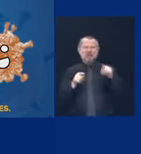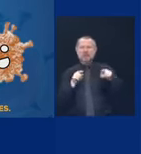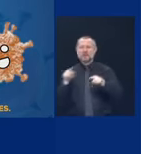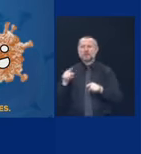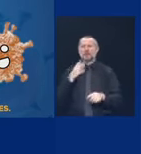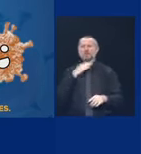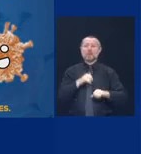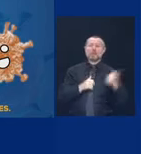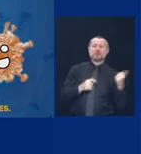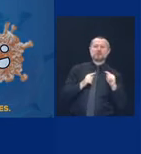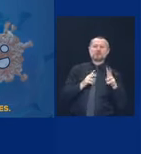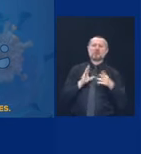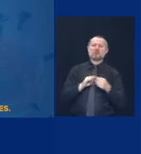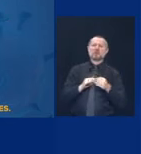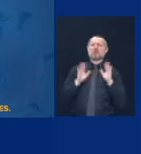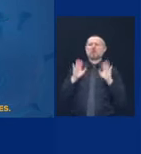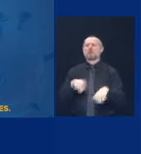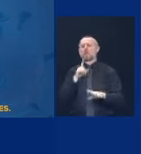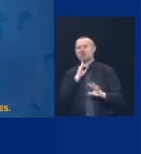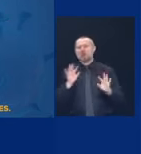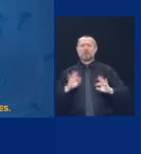about it. It's all going to be fine.